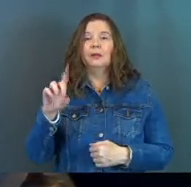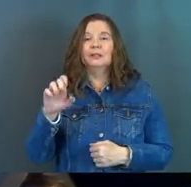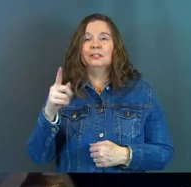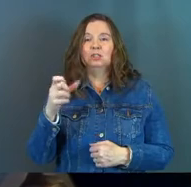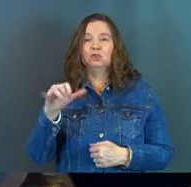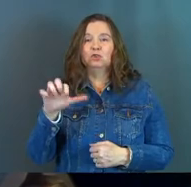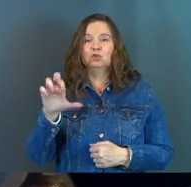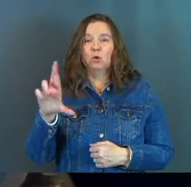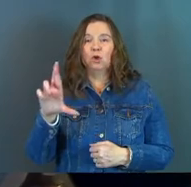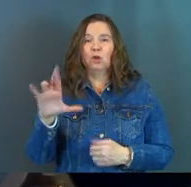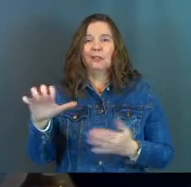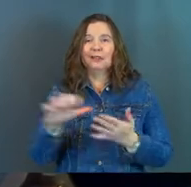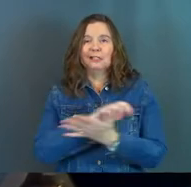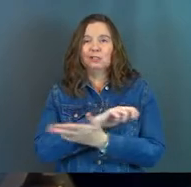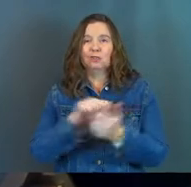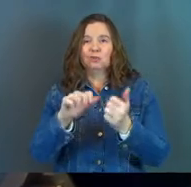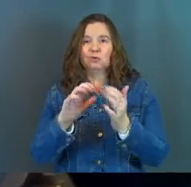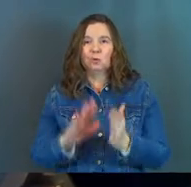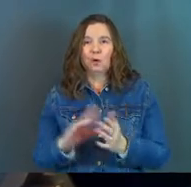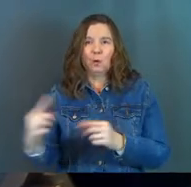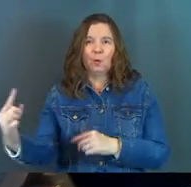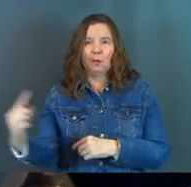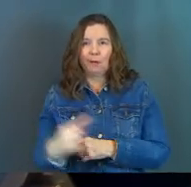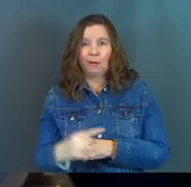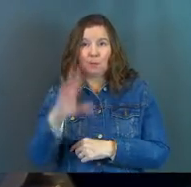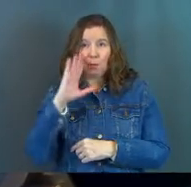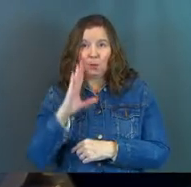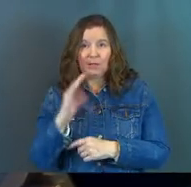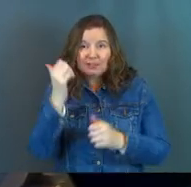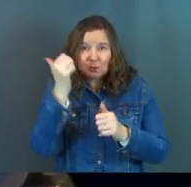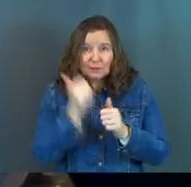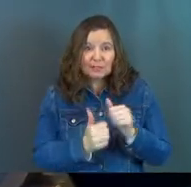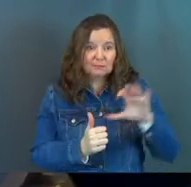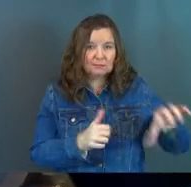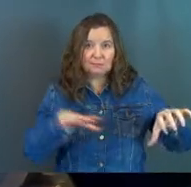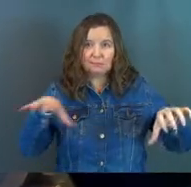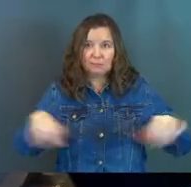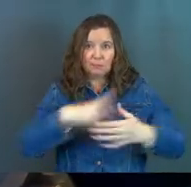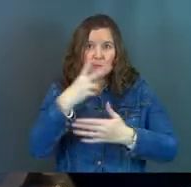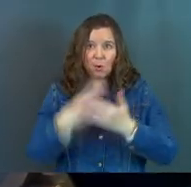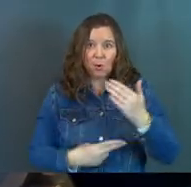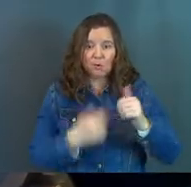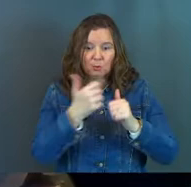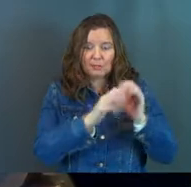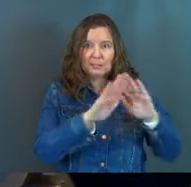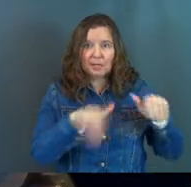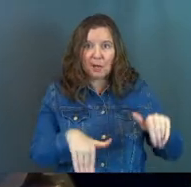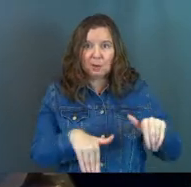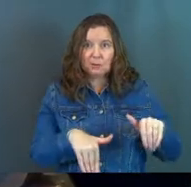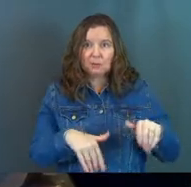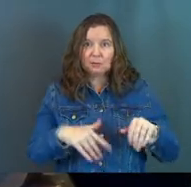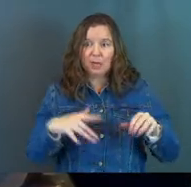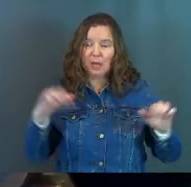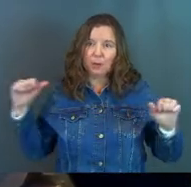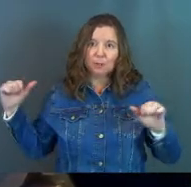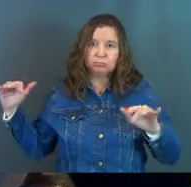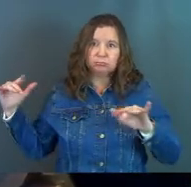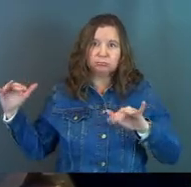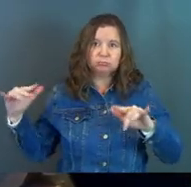to come, he says. The destroyer is going to come to every single house. And when the destroyer